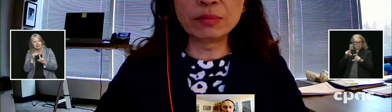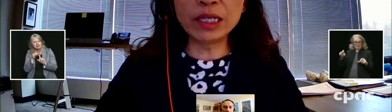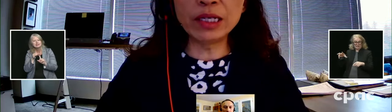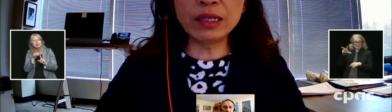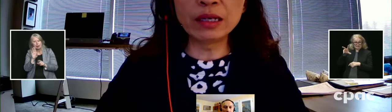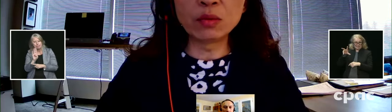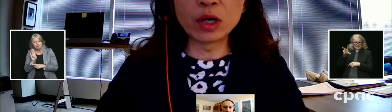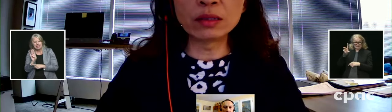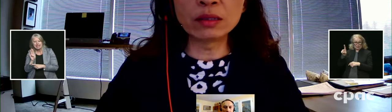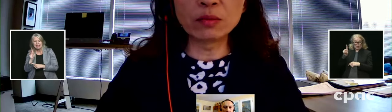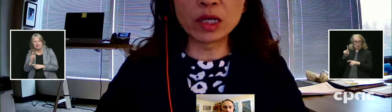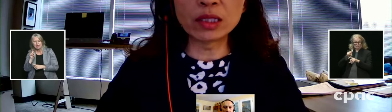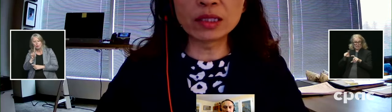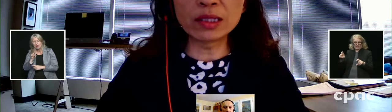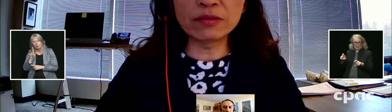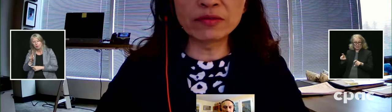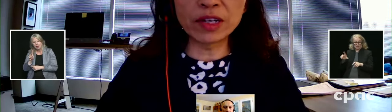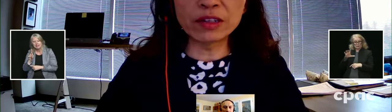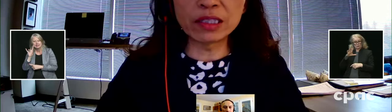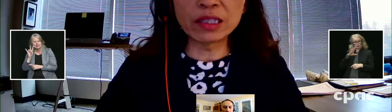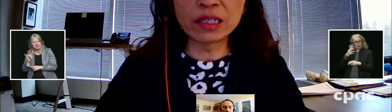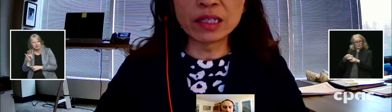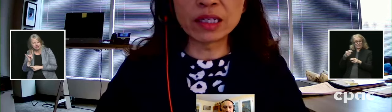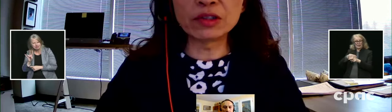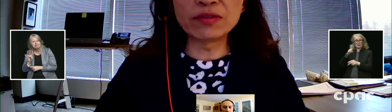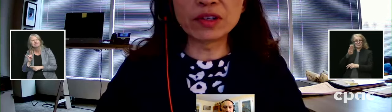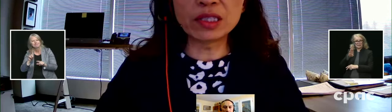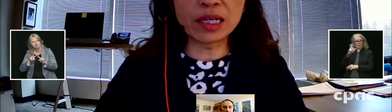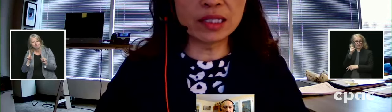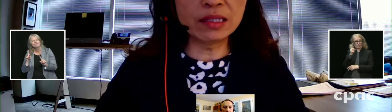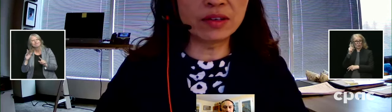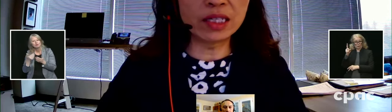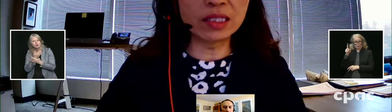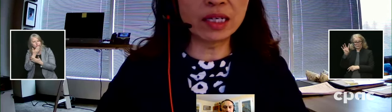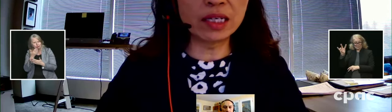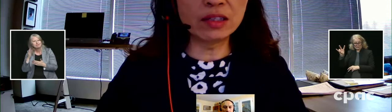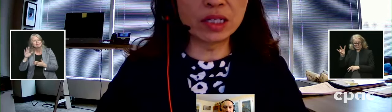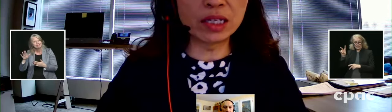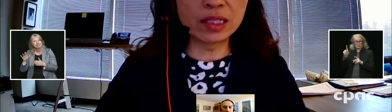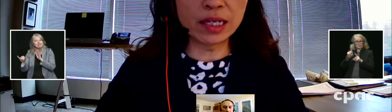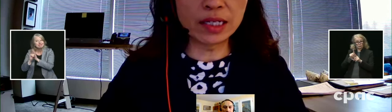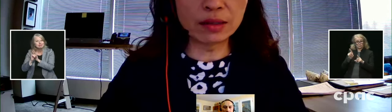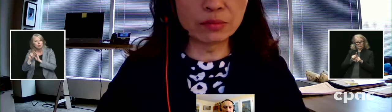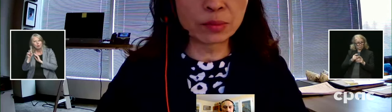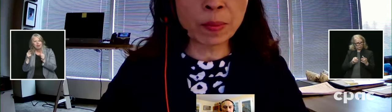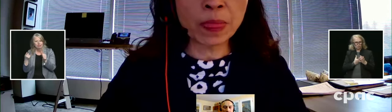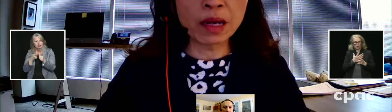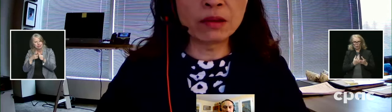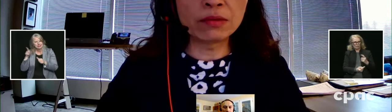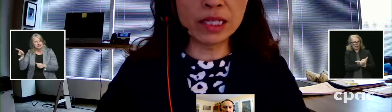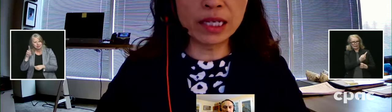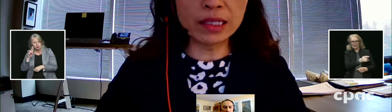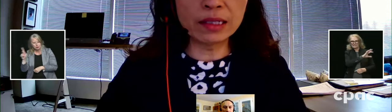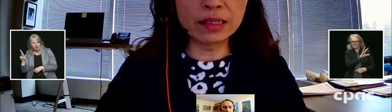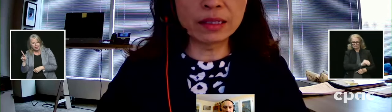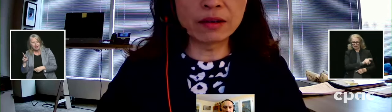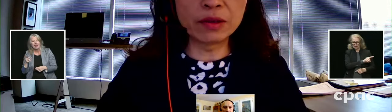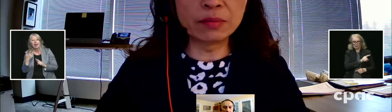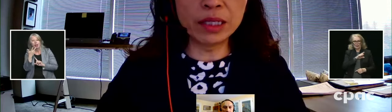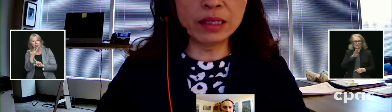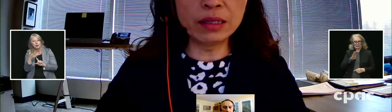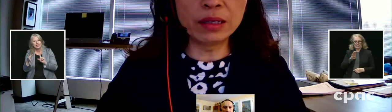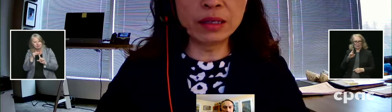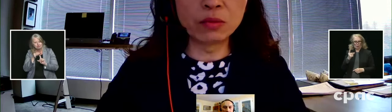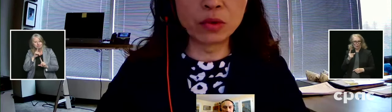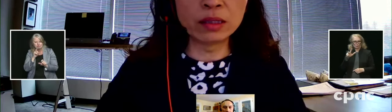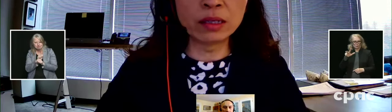the B.1.1.7 variant that was first identified in the United Kingdom, and 3 cases of the